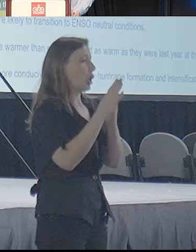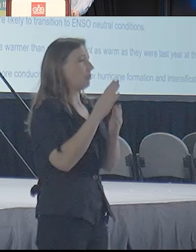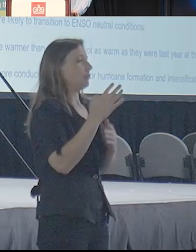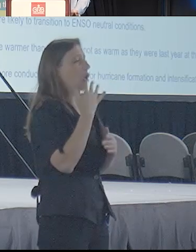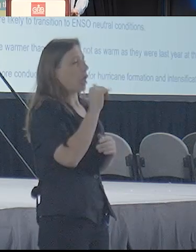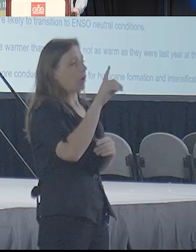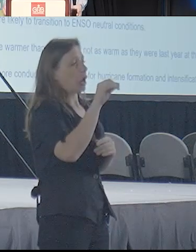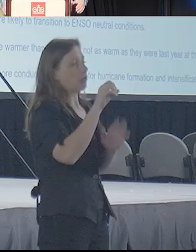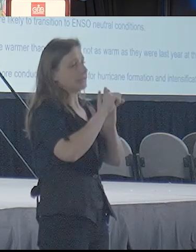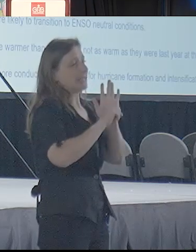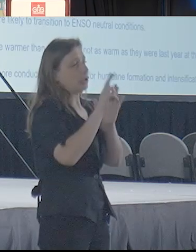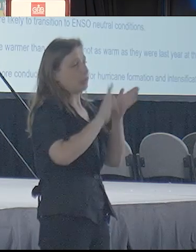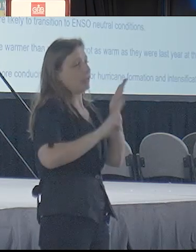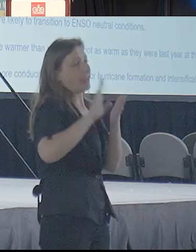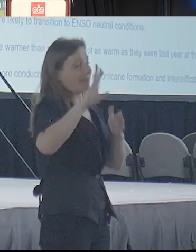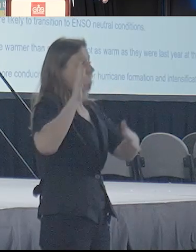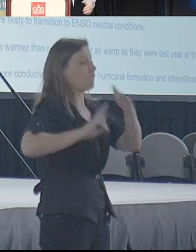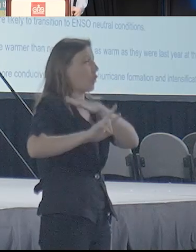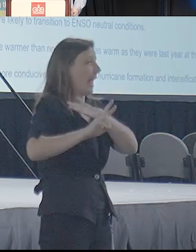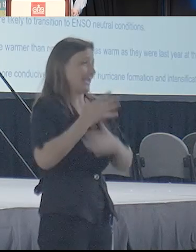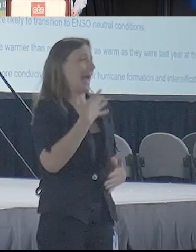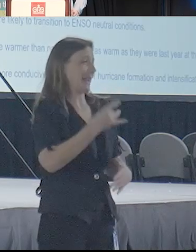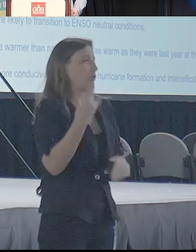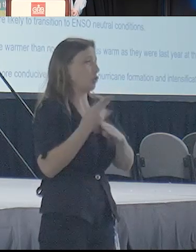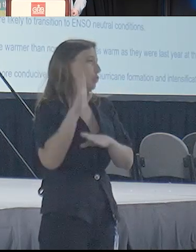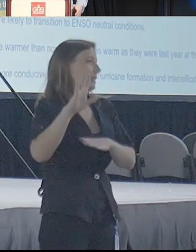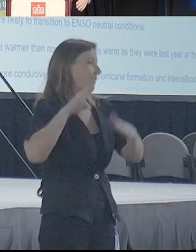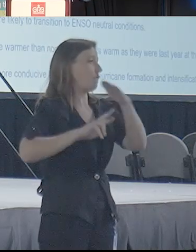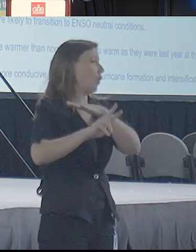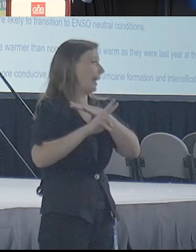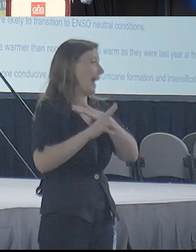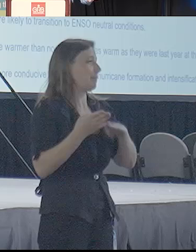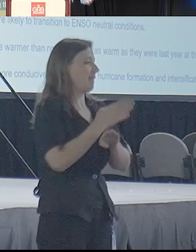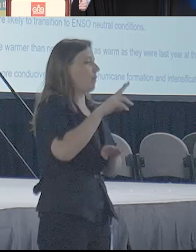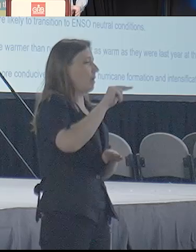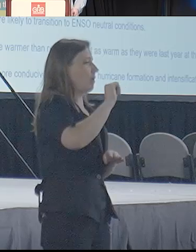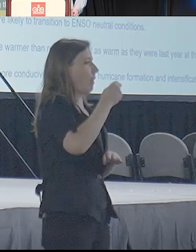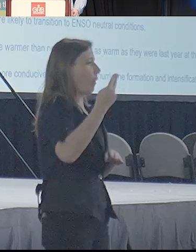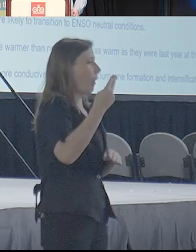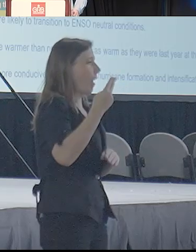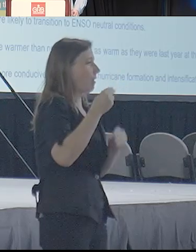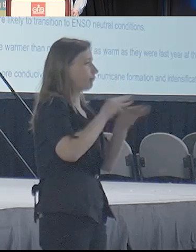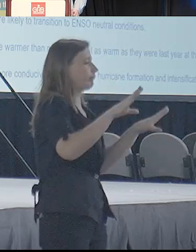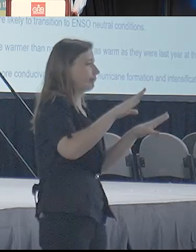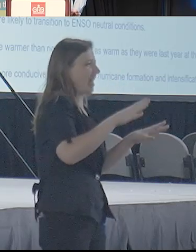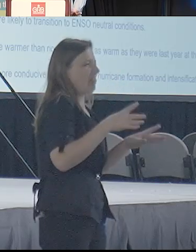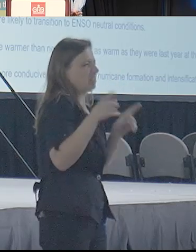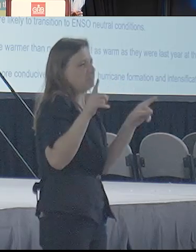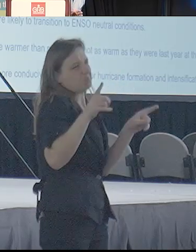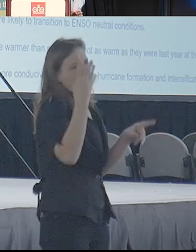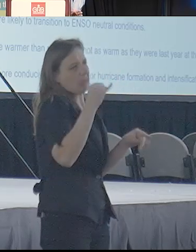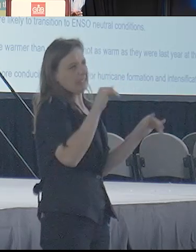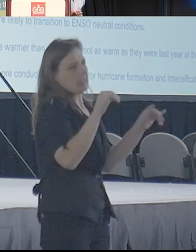forecast, which is the one I like to use this time of year before NOAA's hurricane forecast comes out, and usually looks pretty similar, to tell you the truth. So this